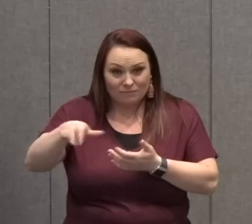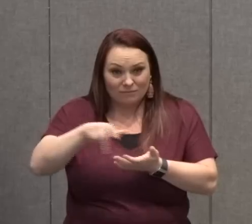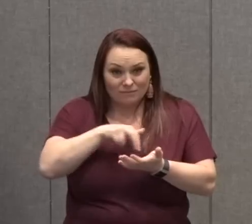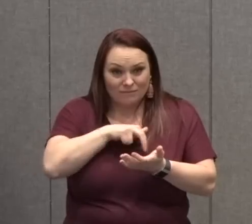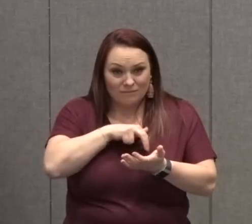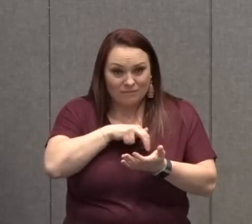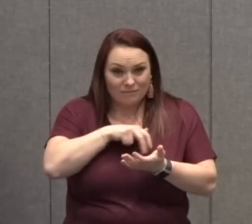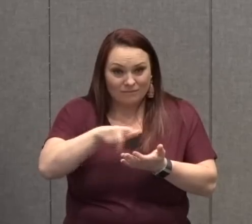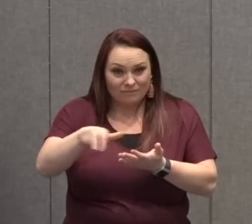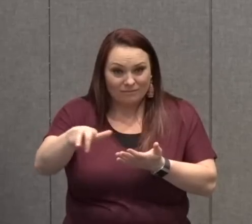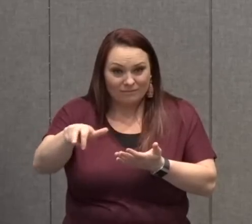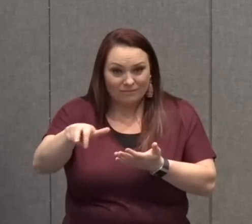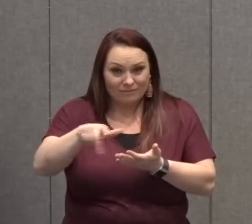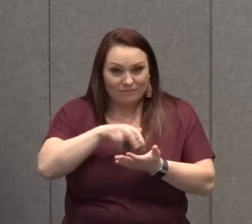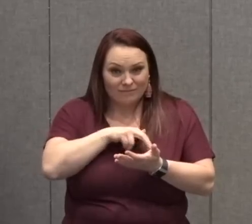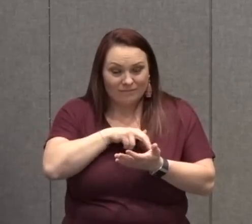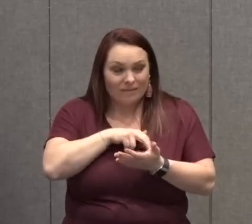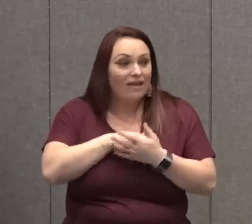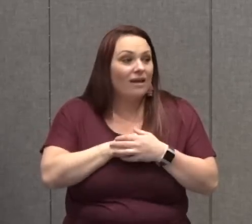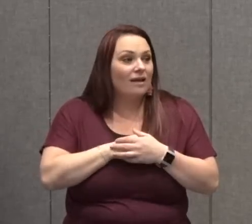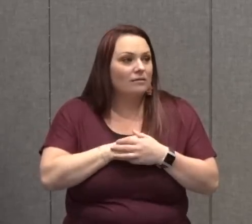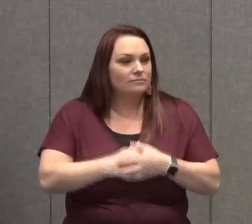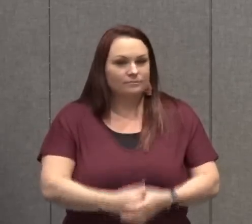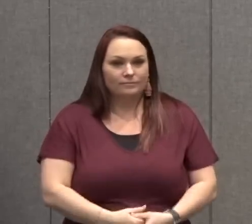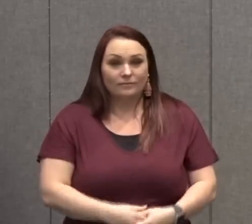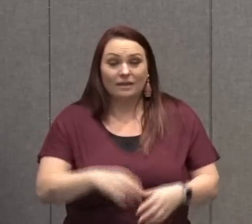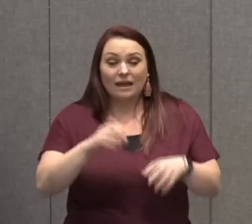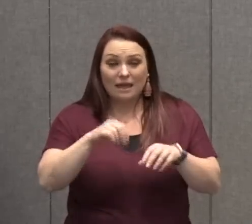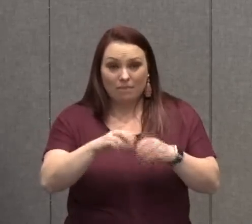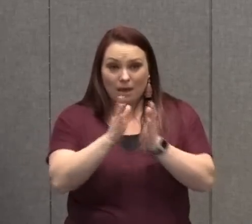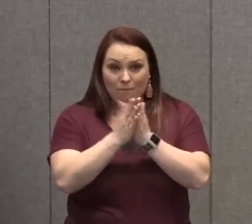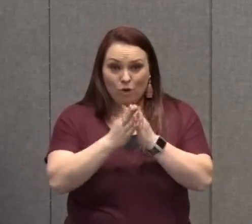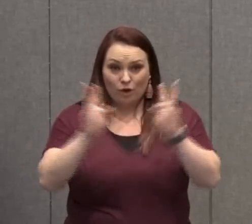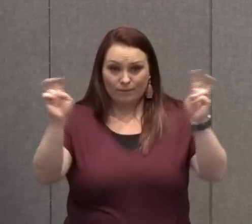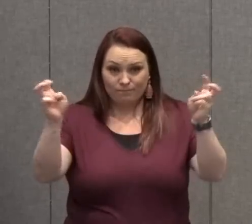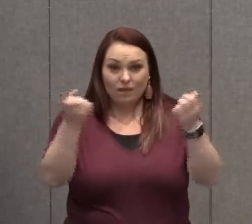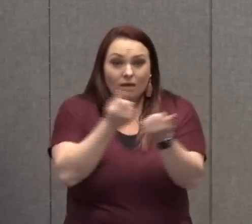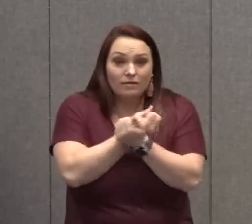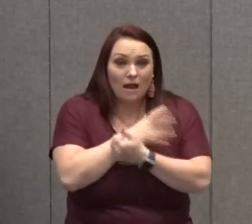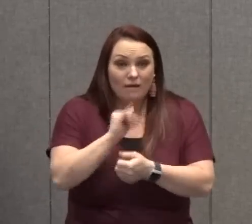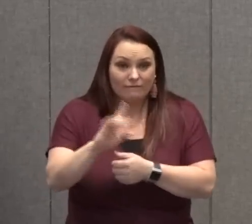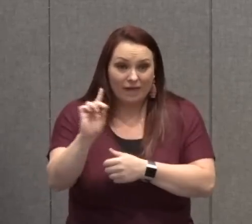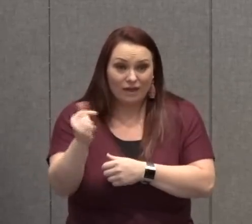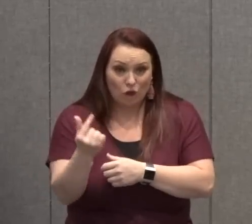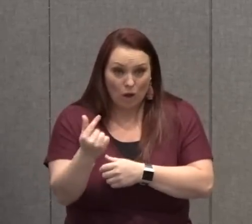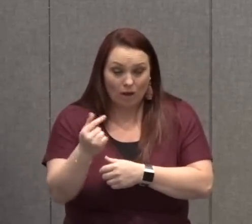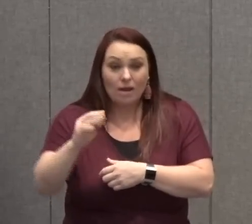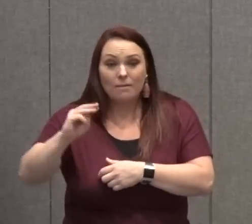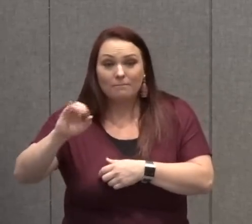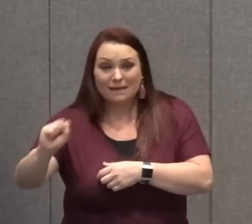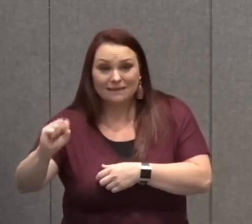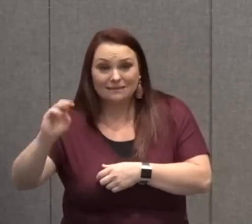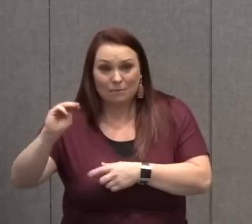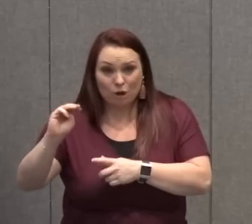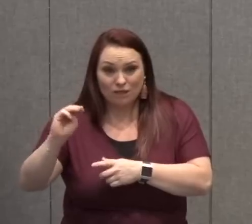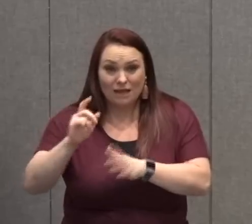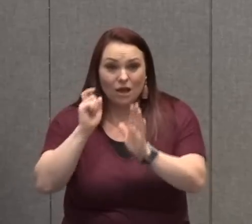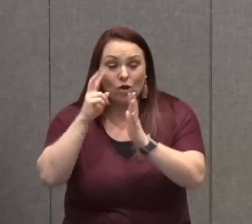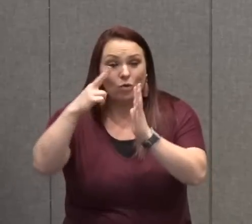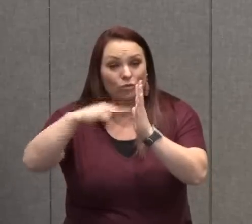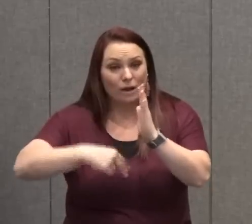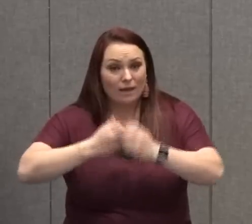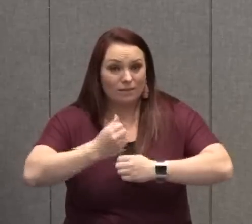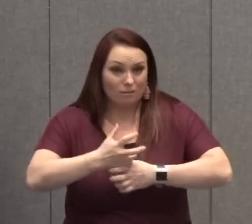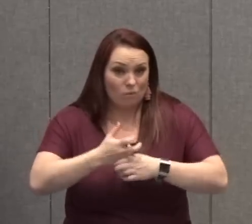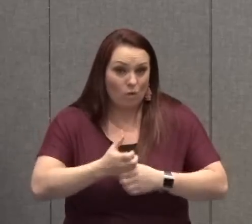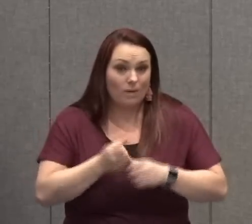okay in love that dog Ms. Martindale read the poem street